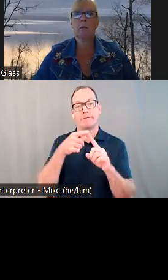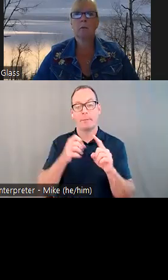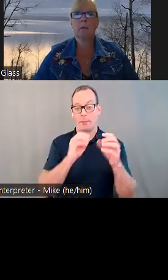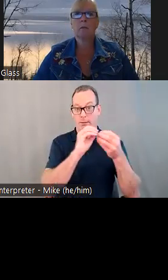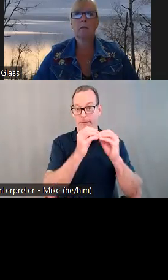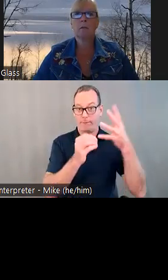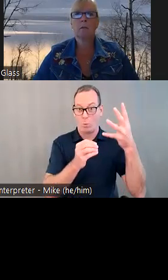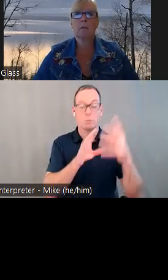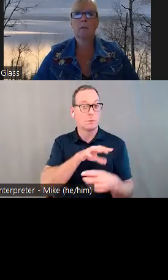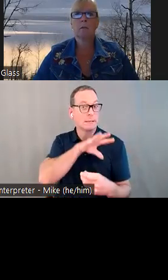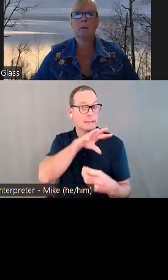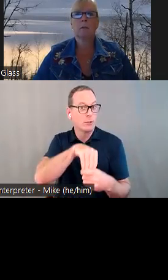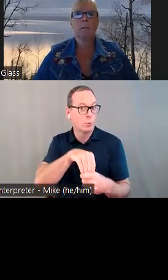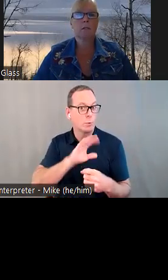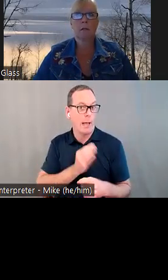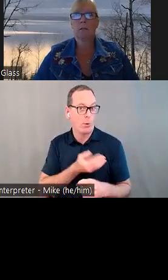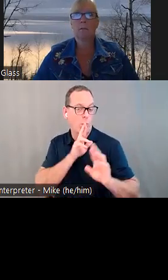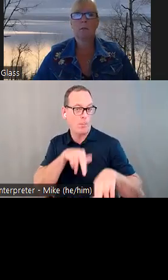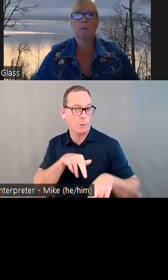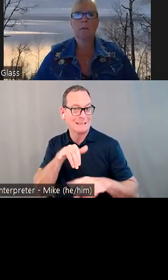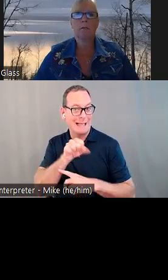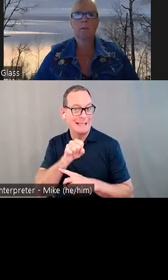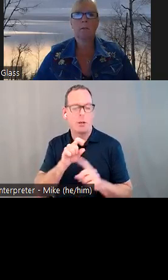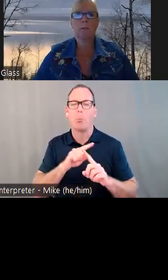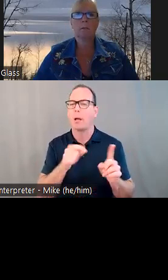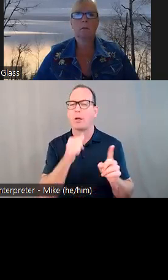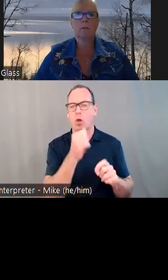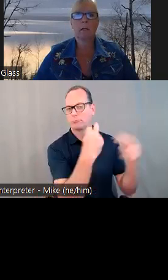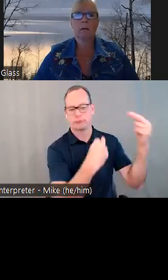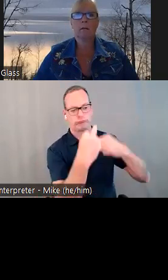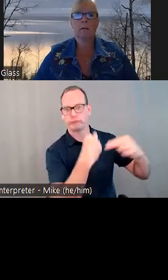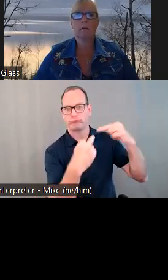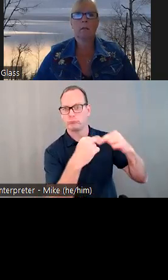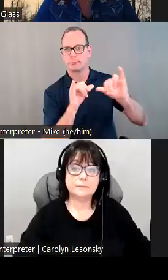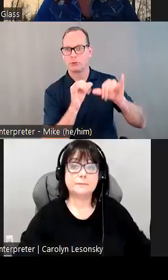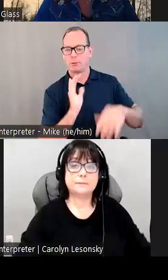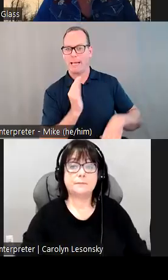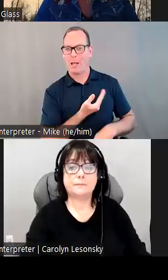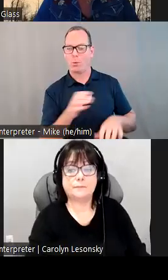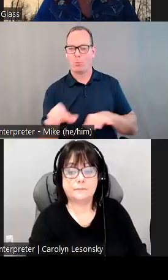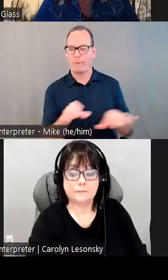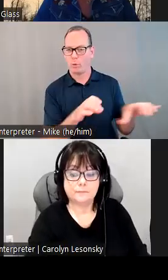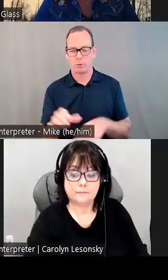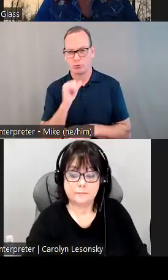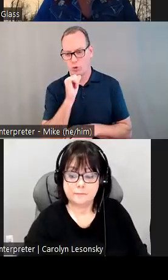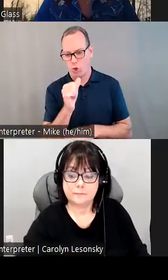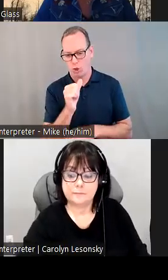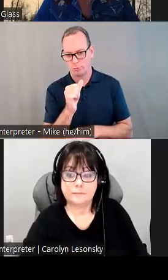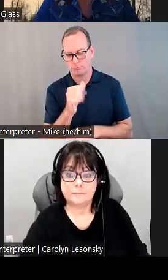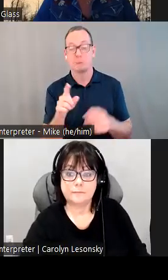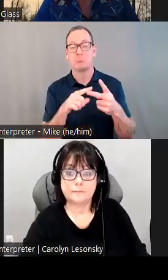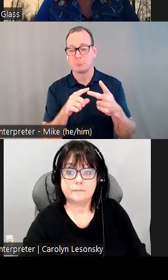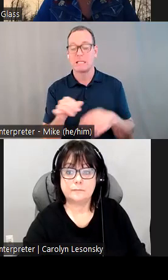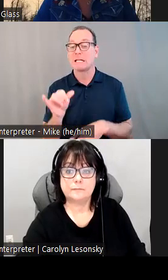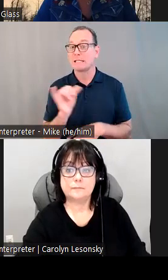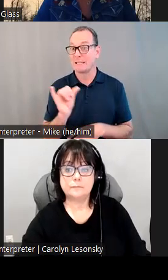on our reports, but it's not used to measure our performance right now. Similarly, there is placeholders